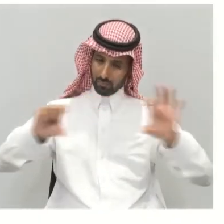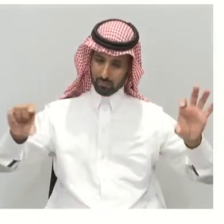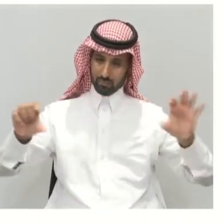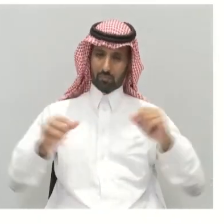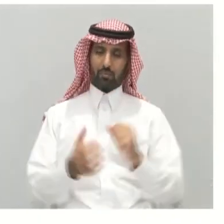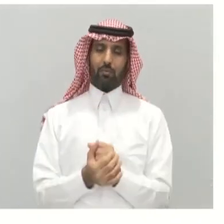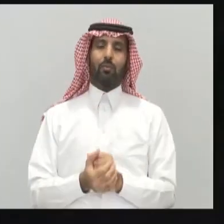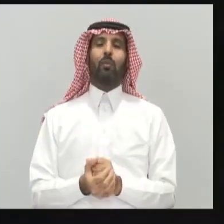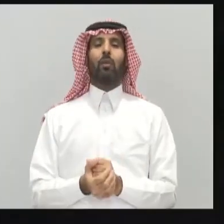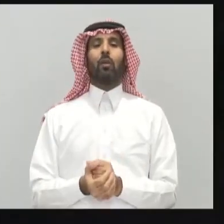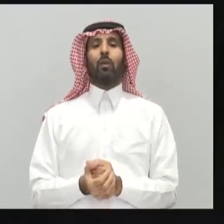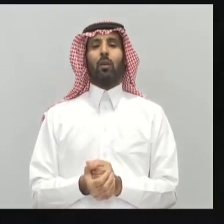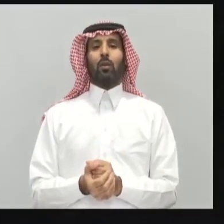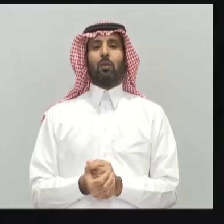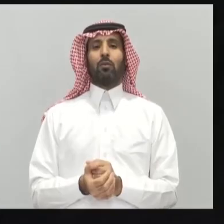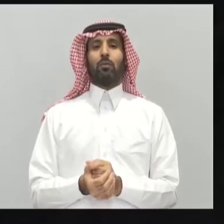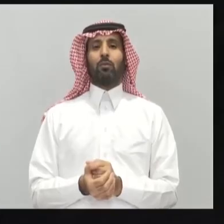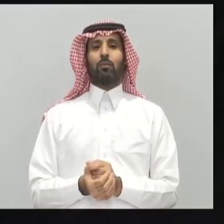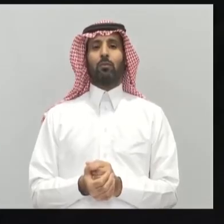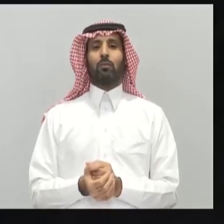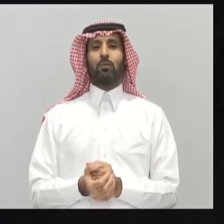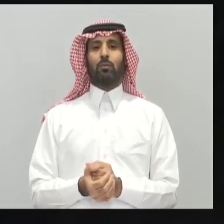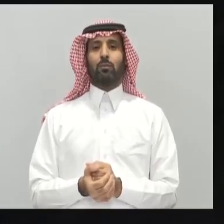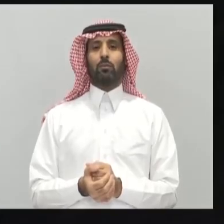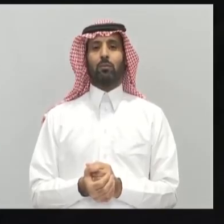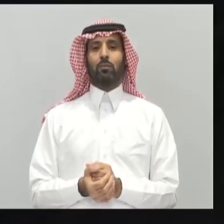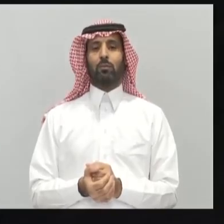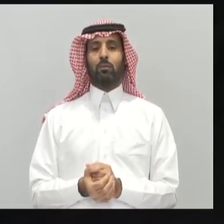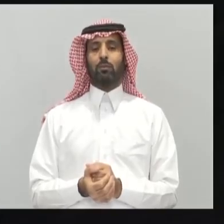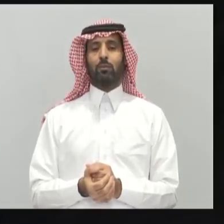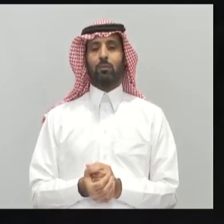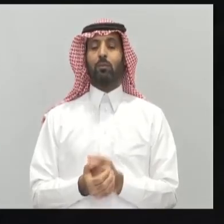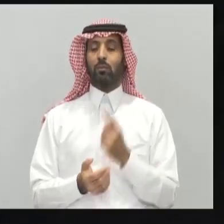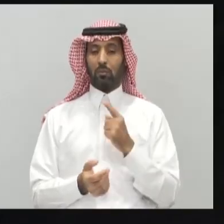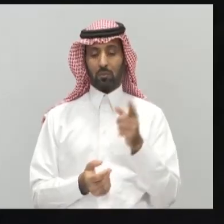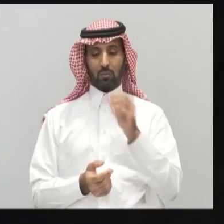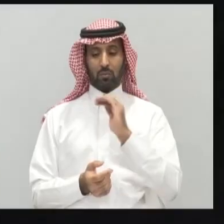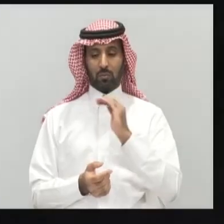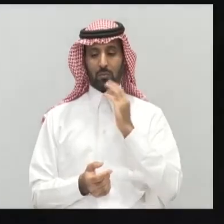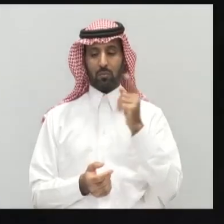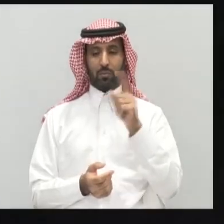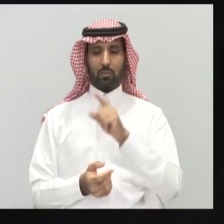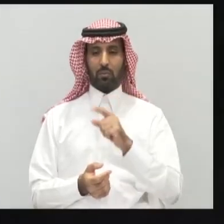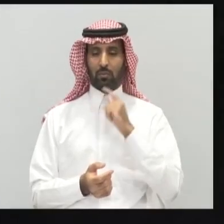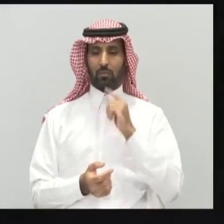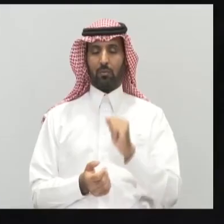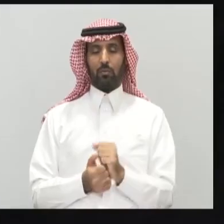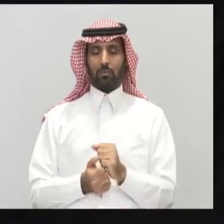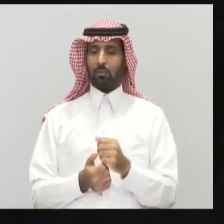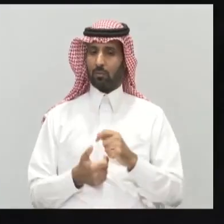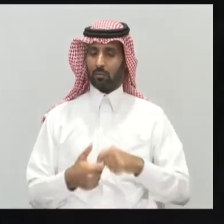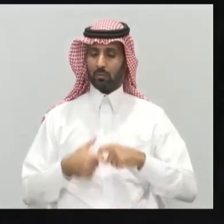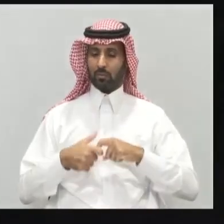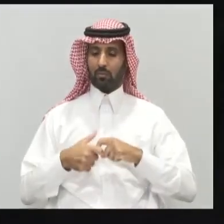sentences, and we arranged it to complete sentences. Also, we asked and answered questions related